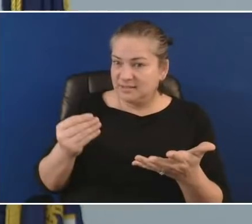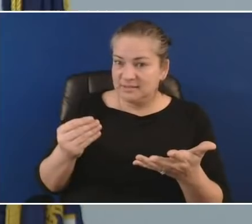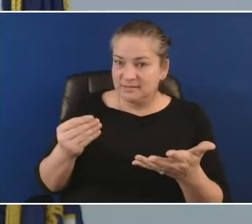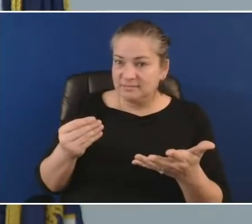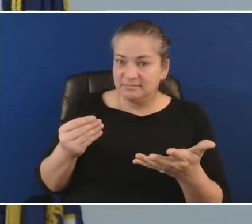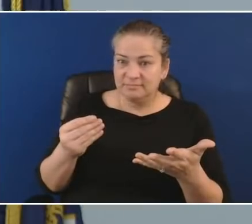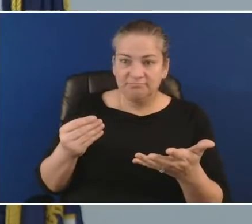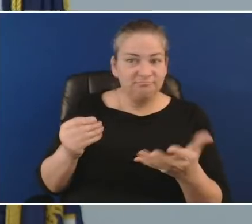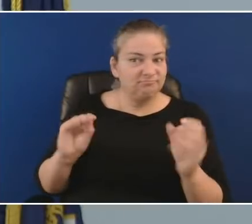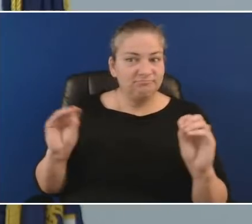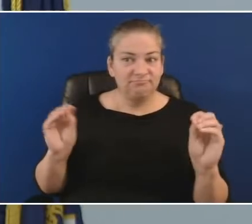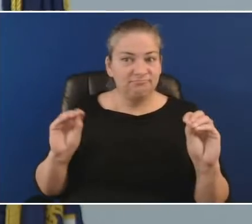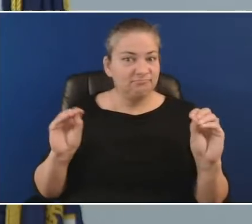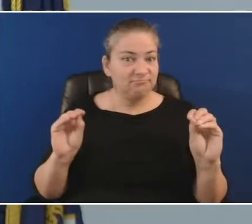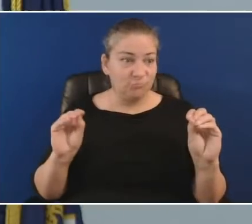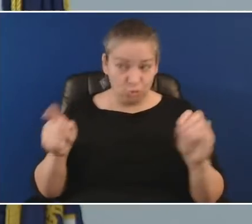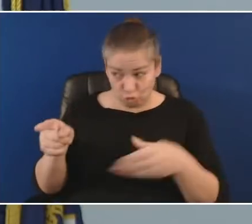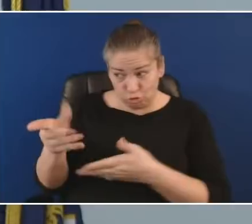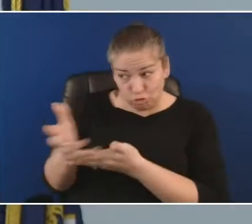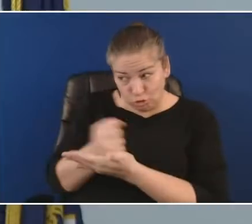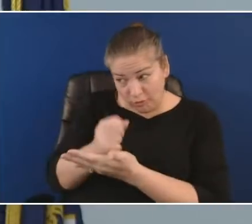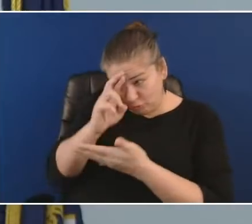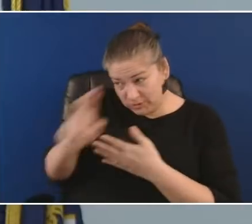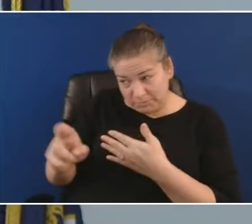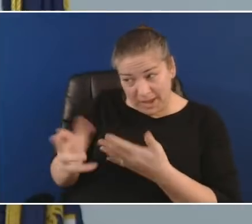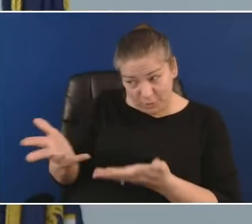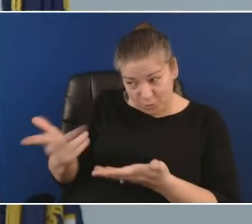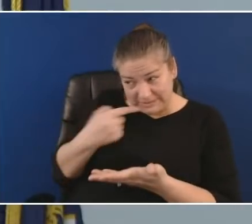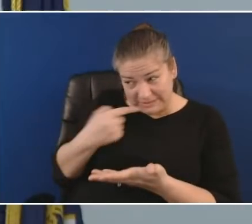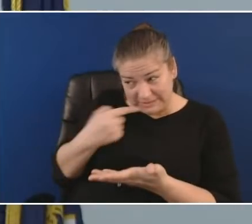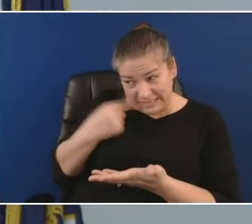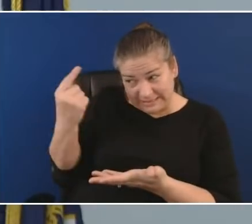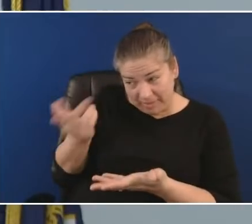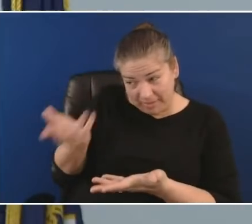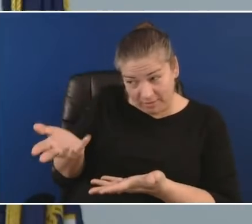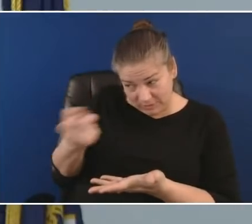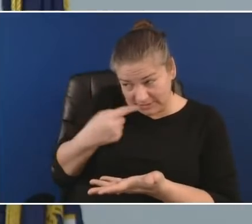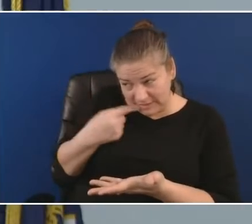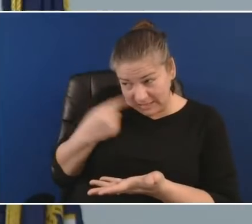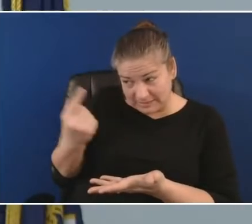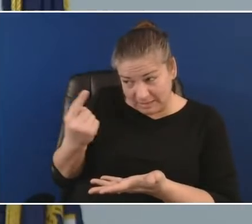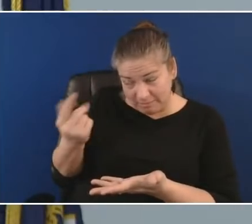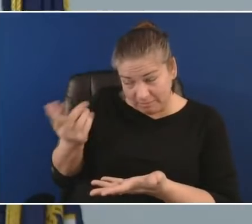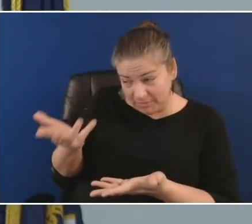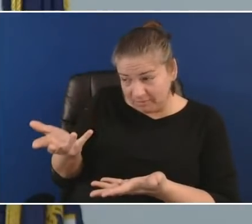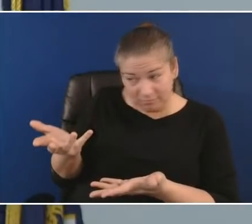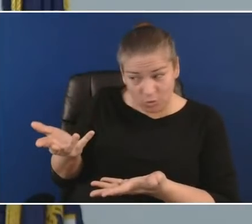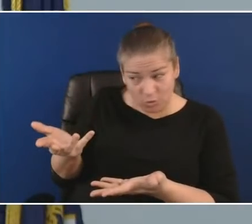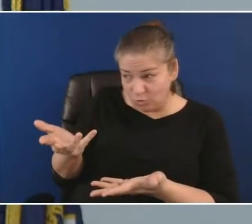Okay, but you deserve that respect. All right, good. Judge, and let me just say,